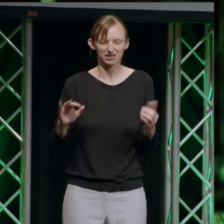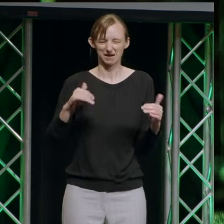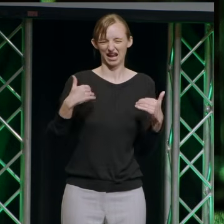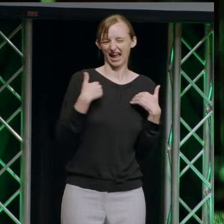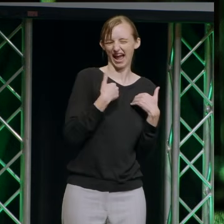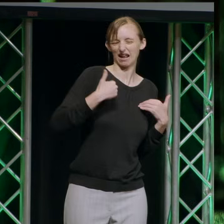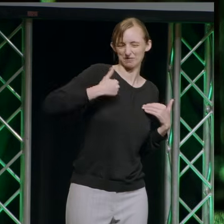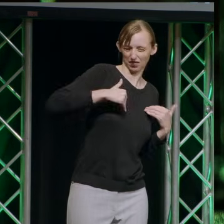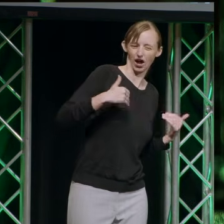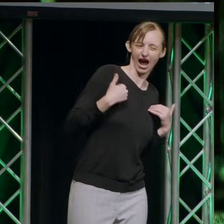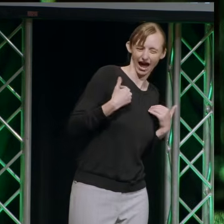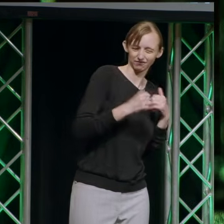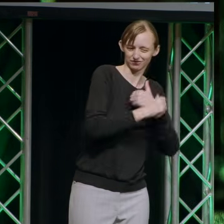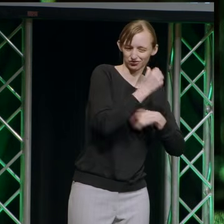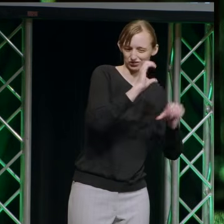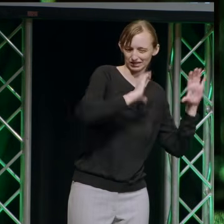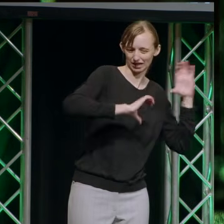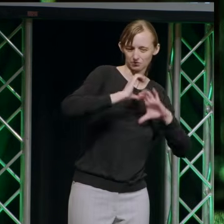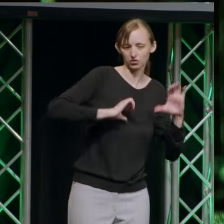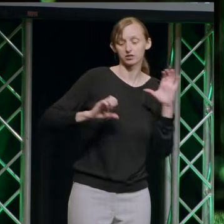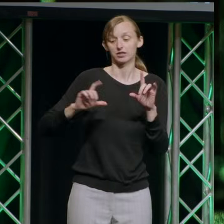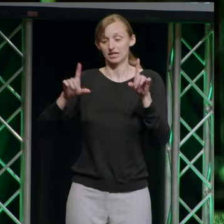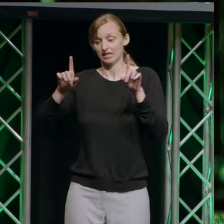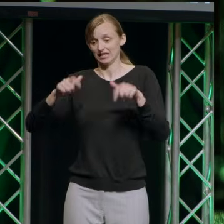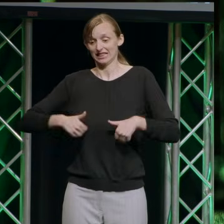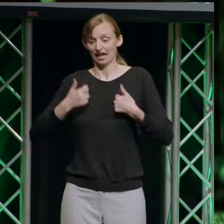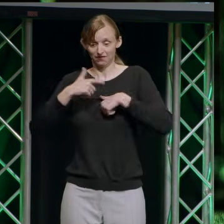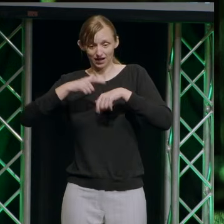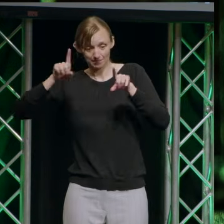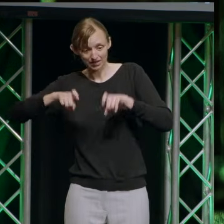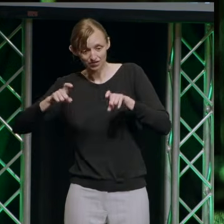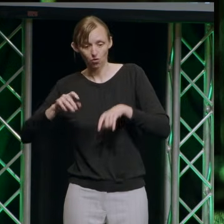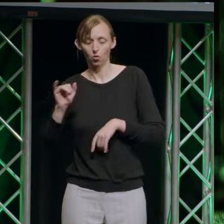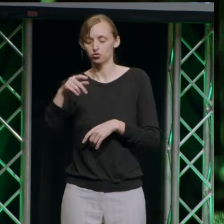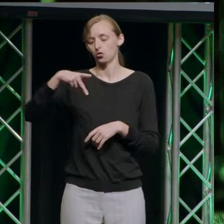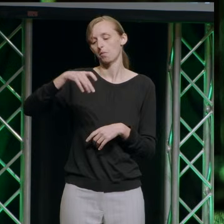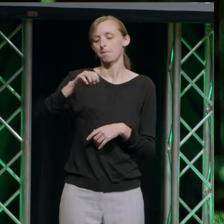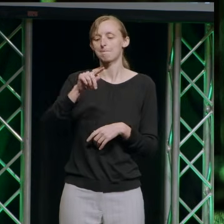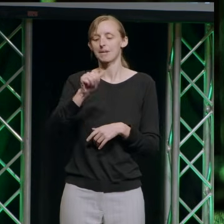done lifespan testing, and we're also certified by PETA as a vegan material.